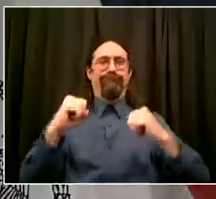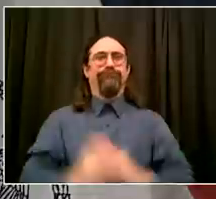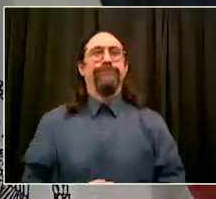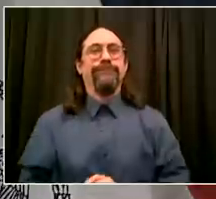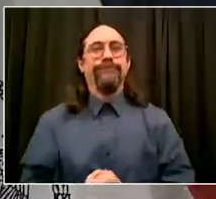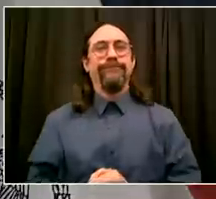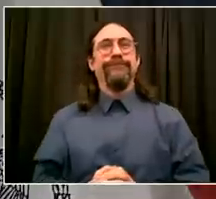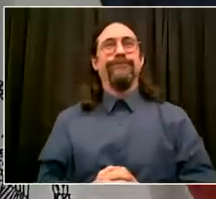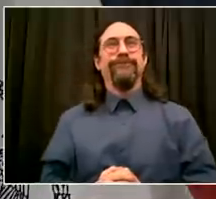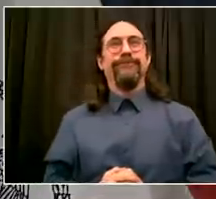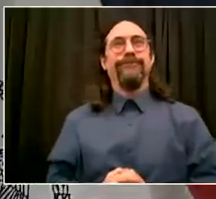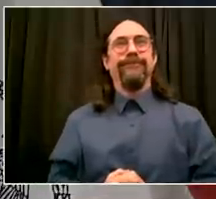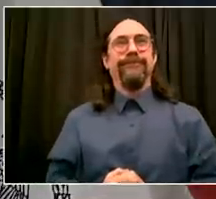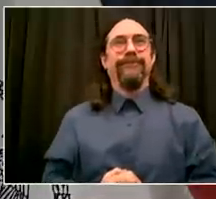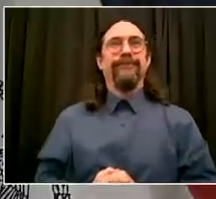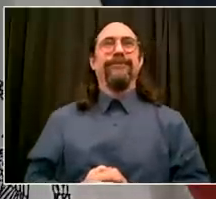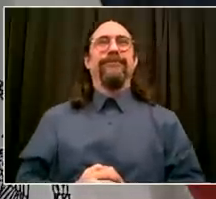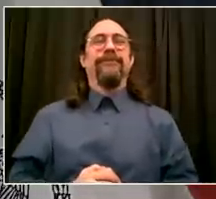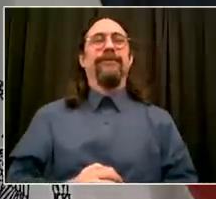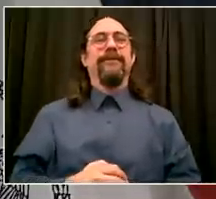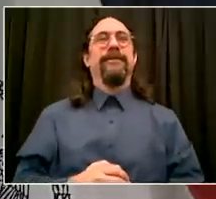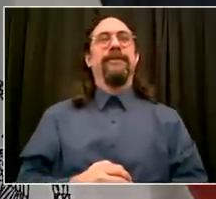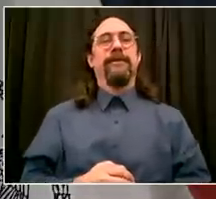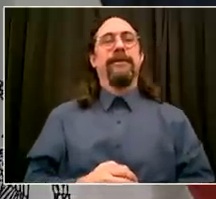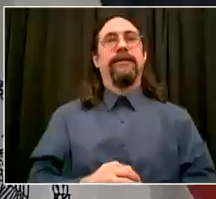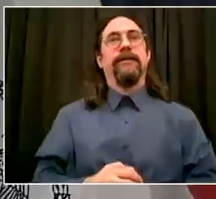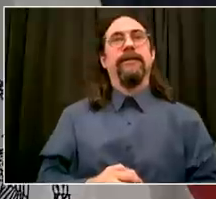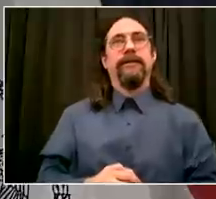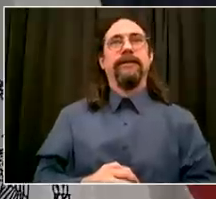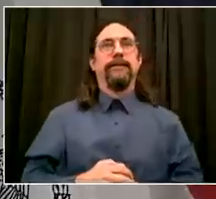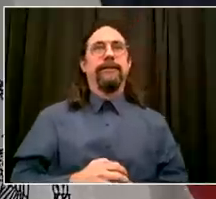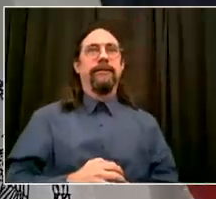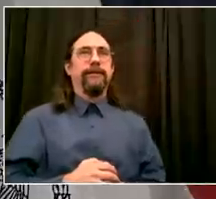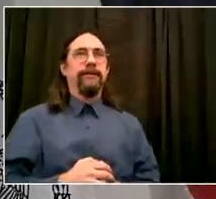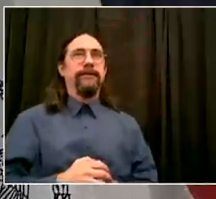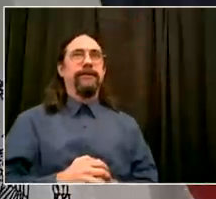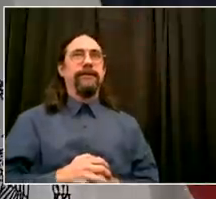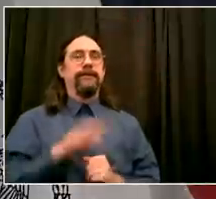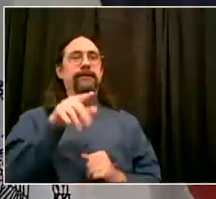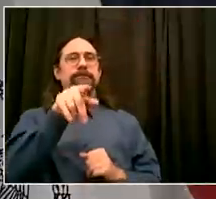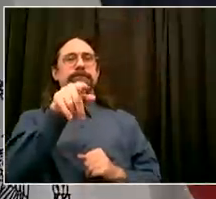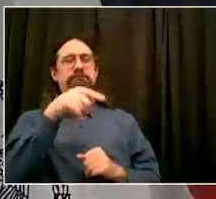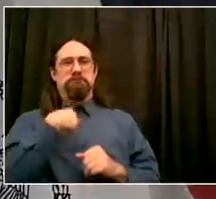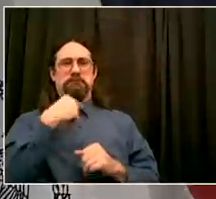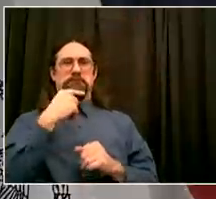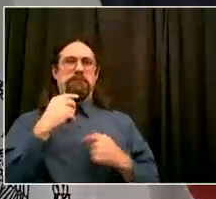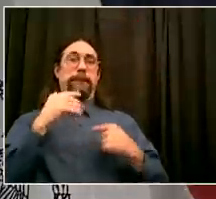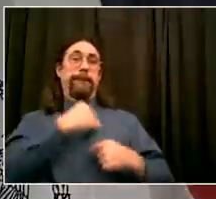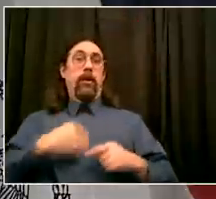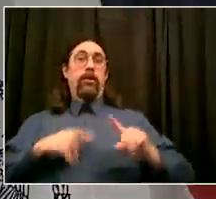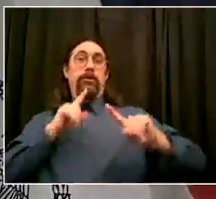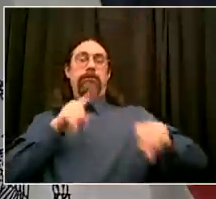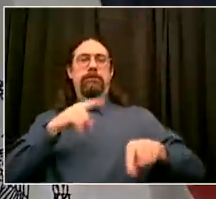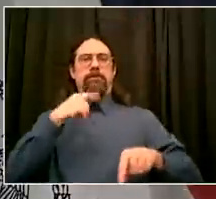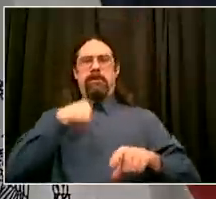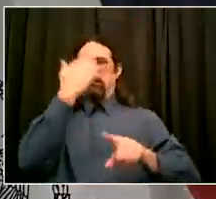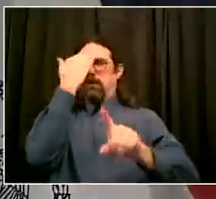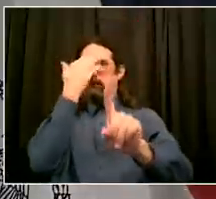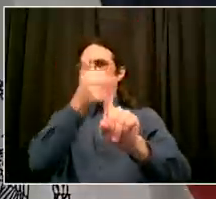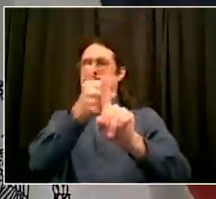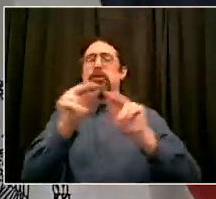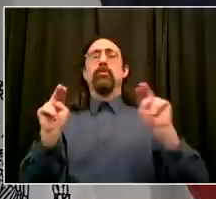it's great. You know, I did want to ask first about yesterday you mentioned services to get